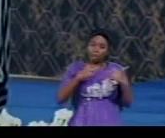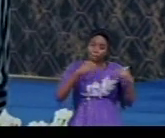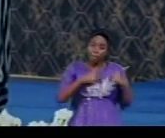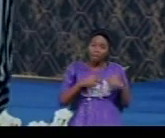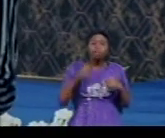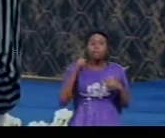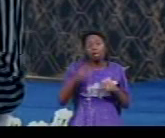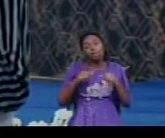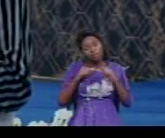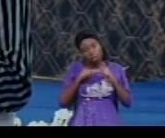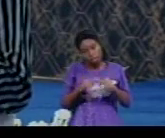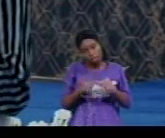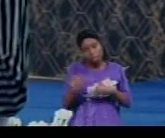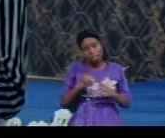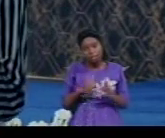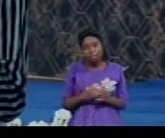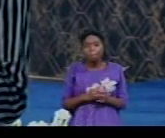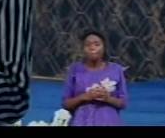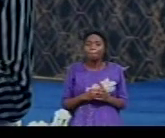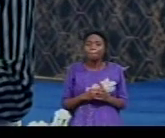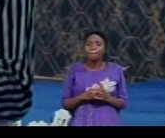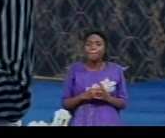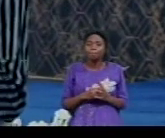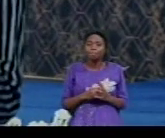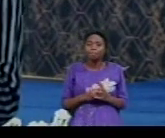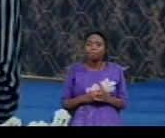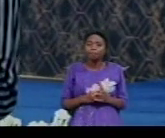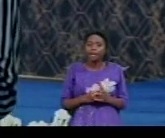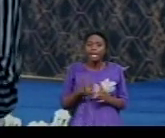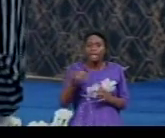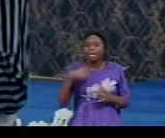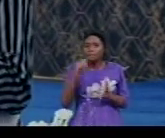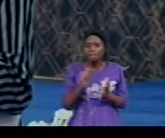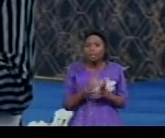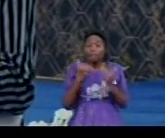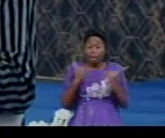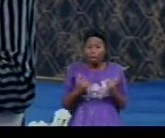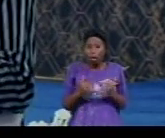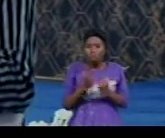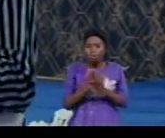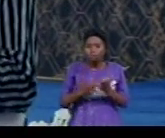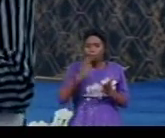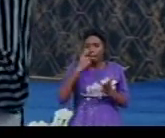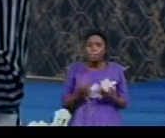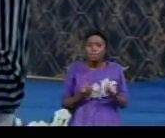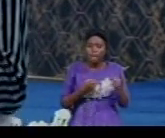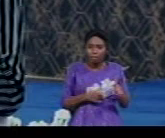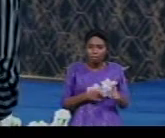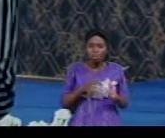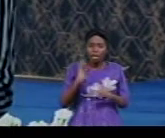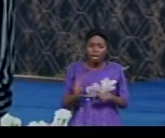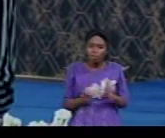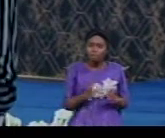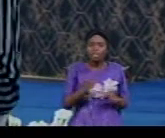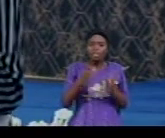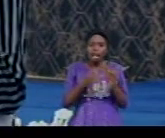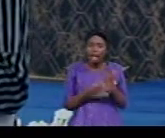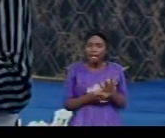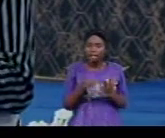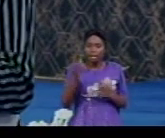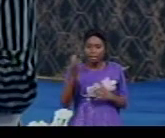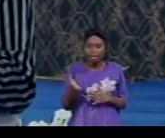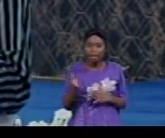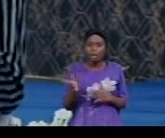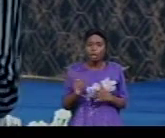but not with confidence. But I said, now, something must happen. And I put my hand right there at the position of the anus,